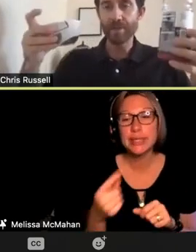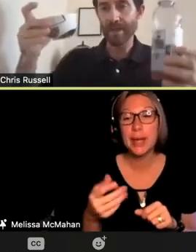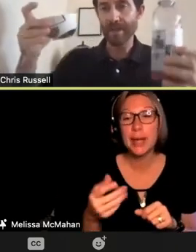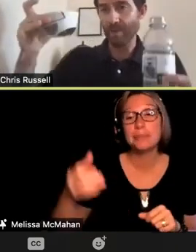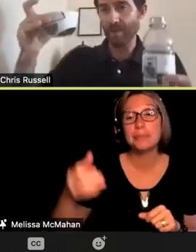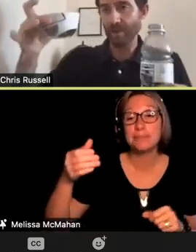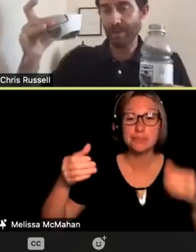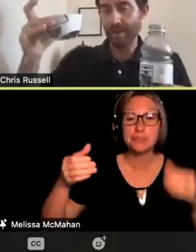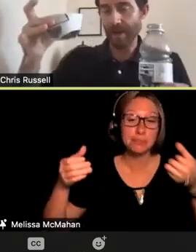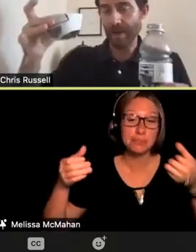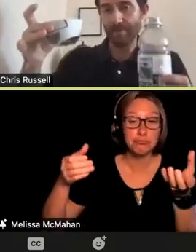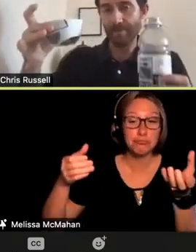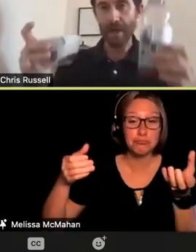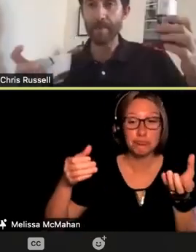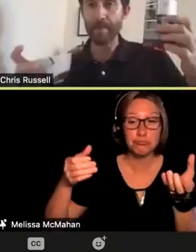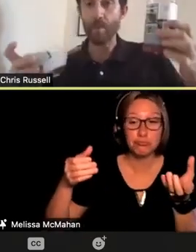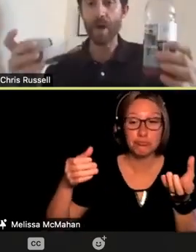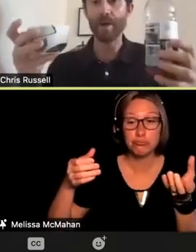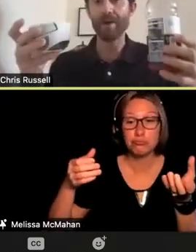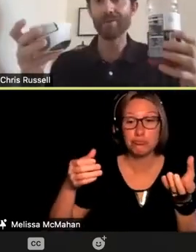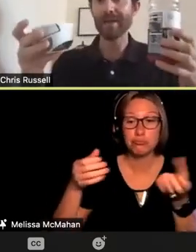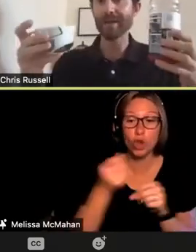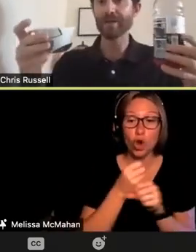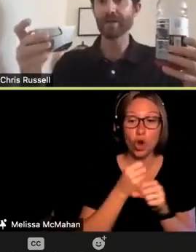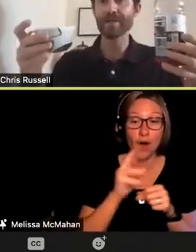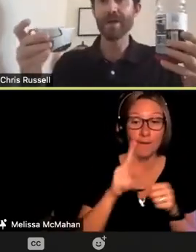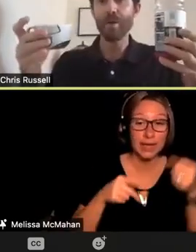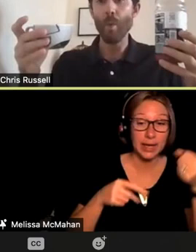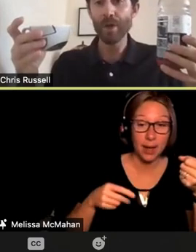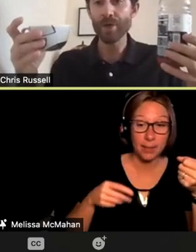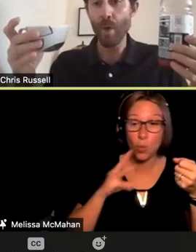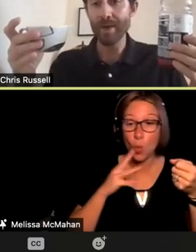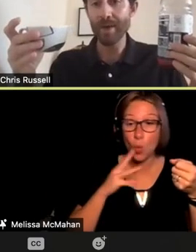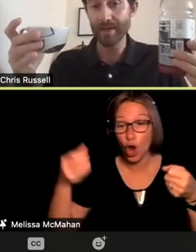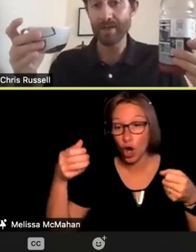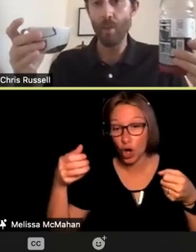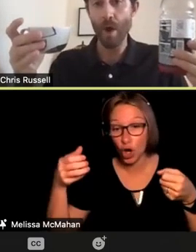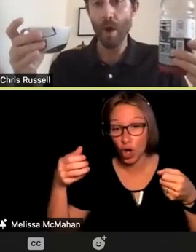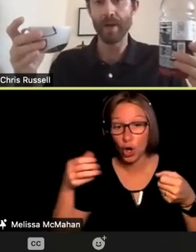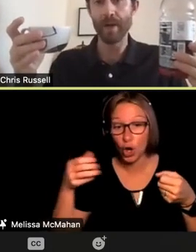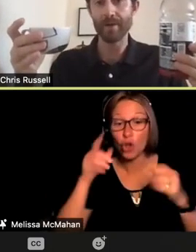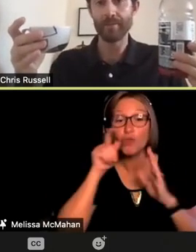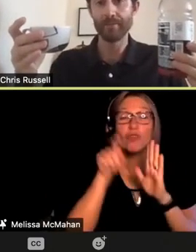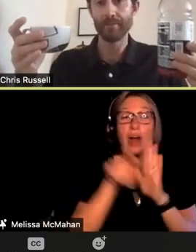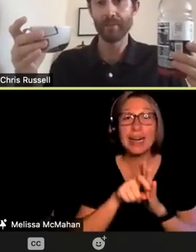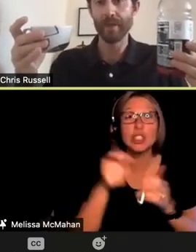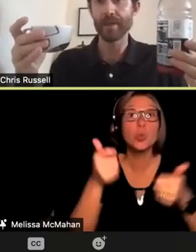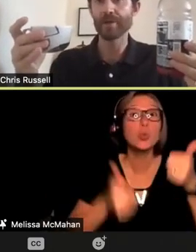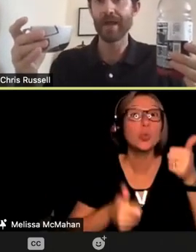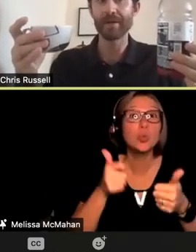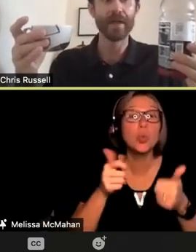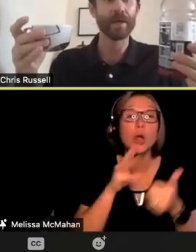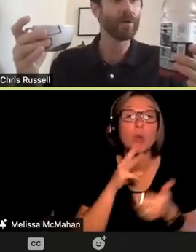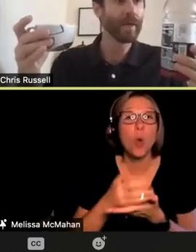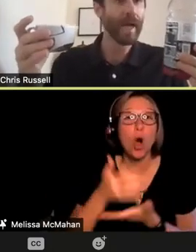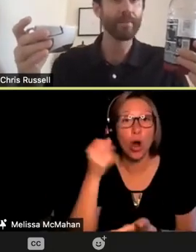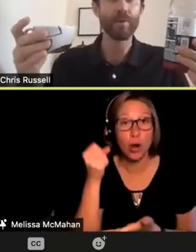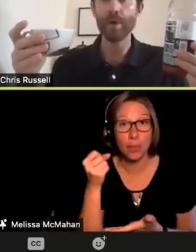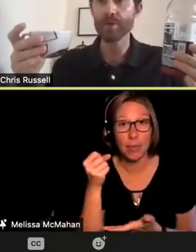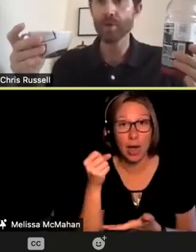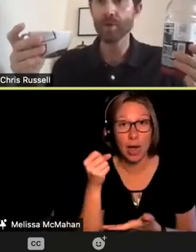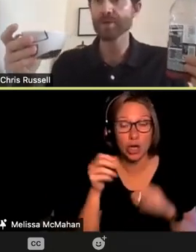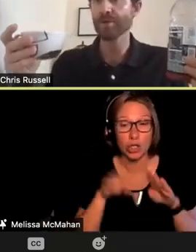up these two things. I'm holding up my coffee cup and my water bottle. Recognition is which one is the water bottle? And the child can